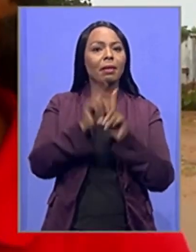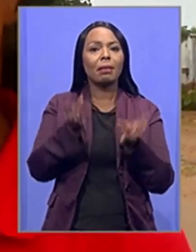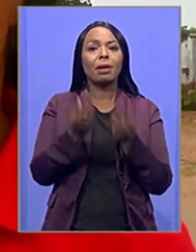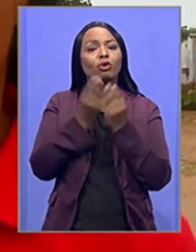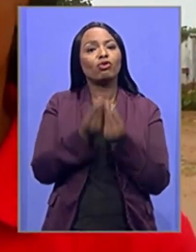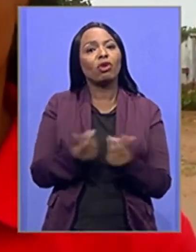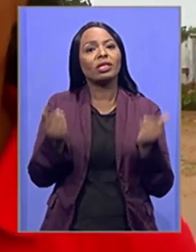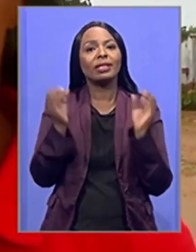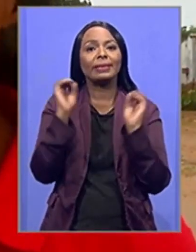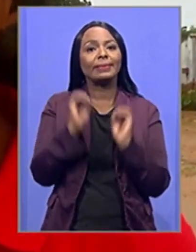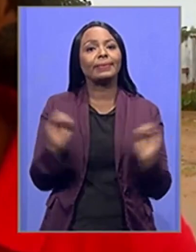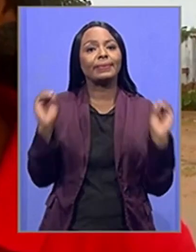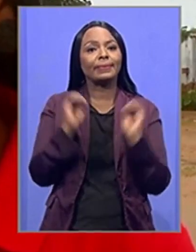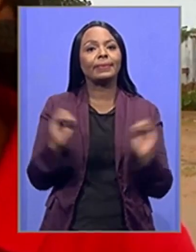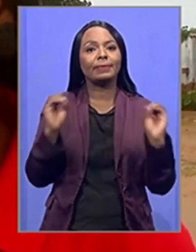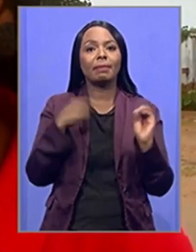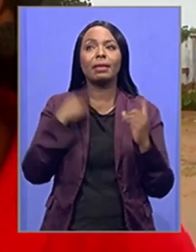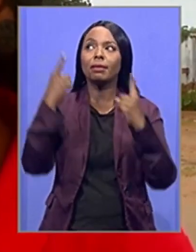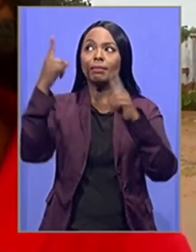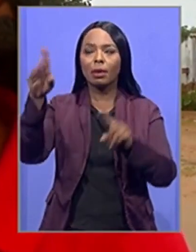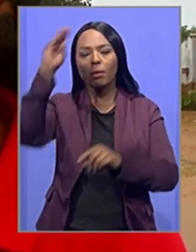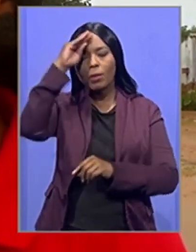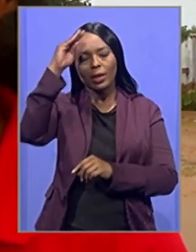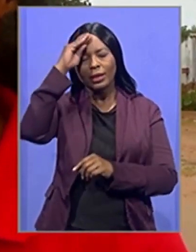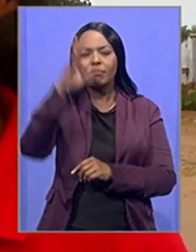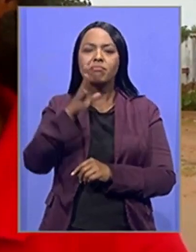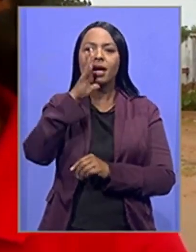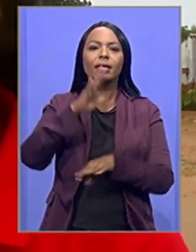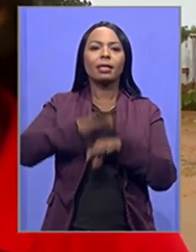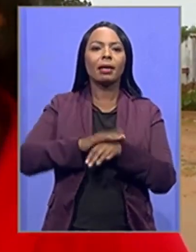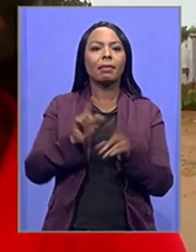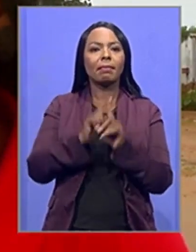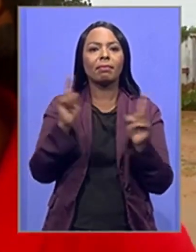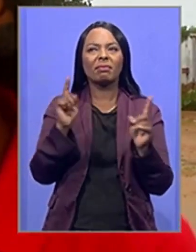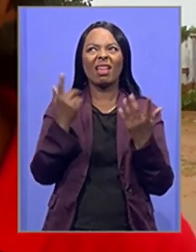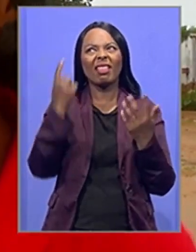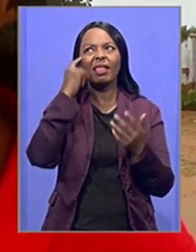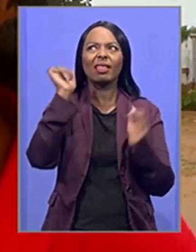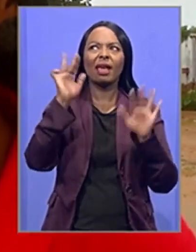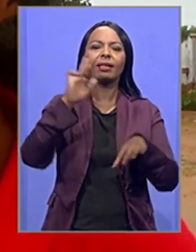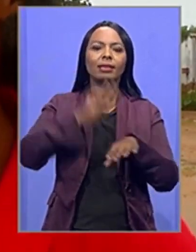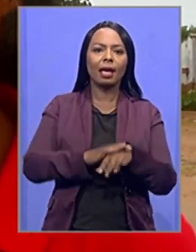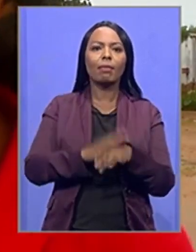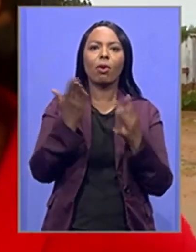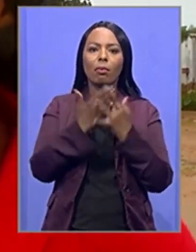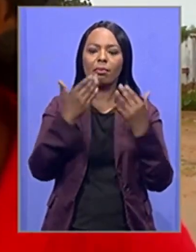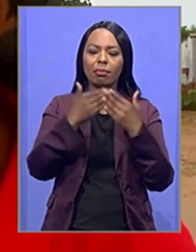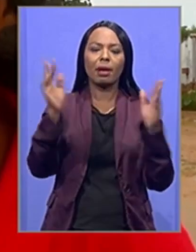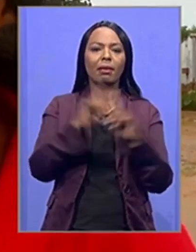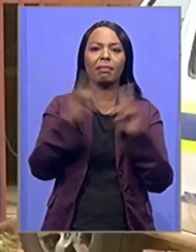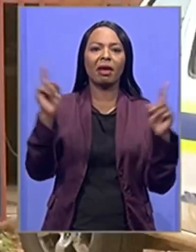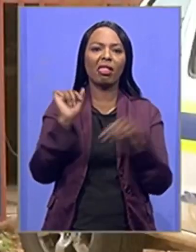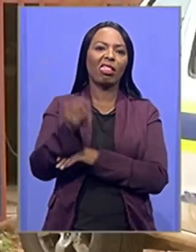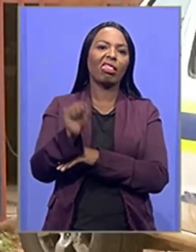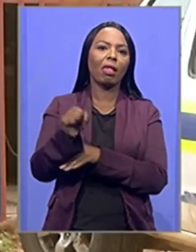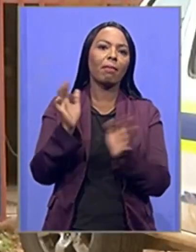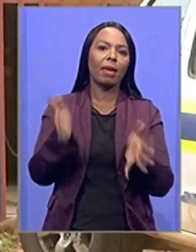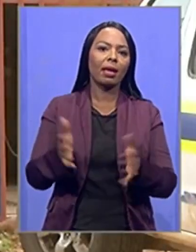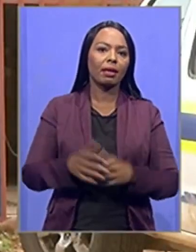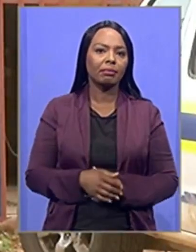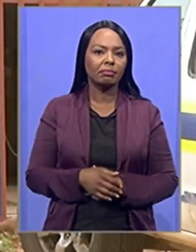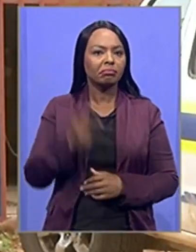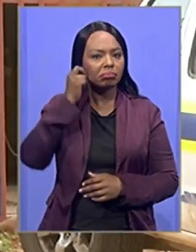show ke ile police station makgetlo 9 times ke bula kgetsi ke sa tsele tlhogong. Baagi ba